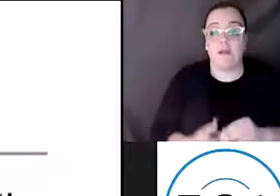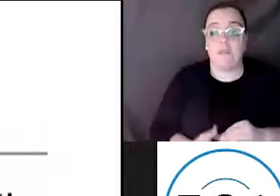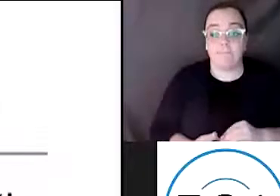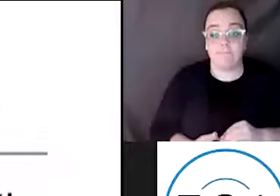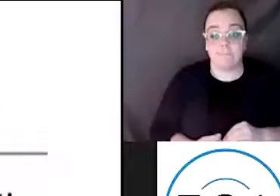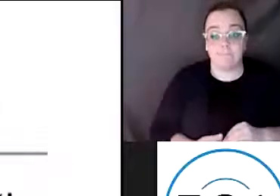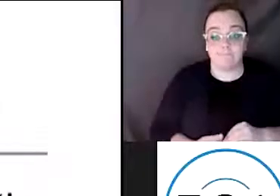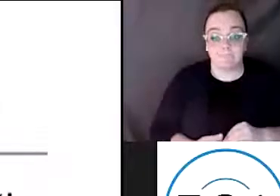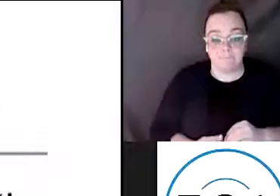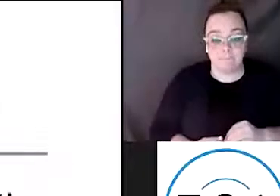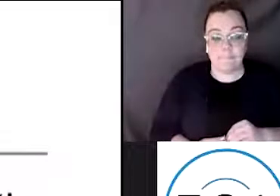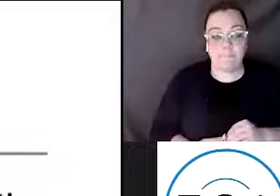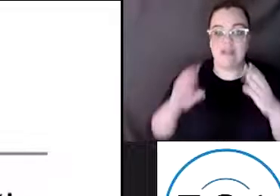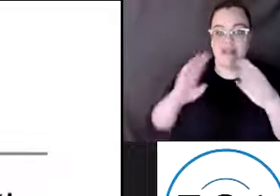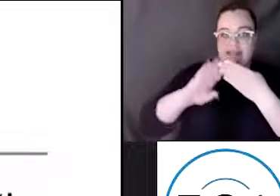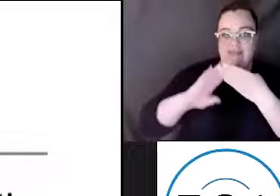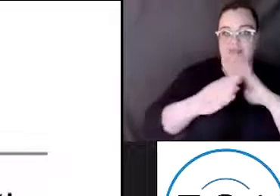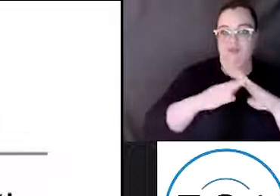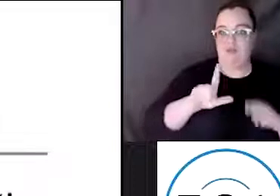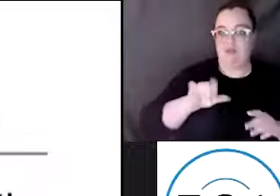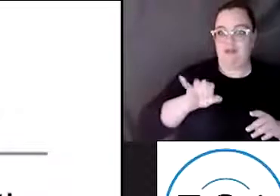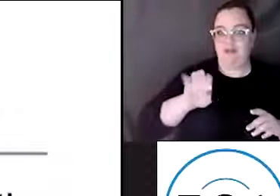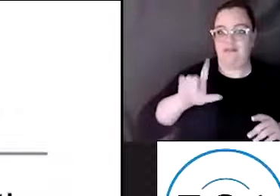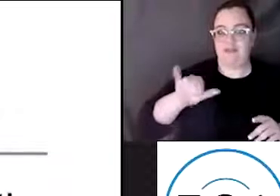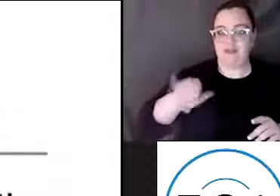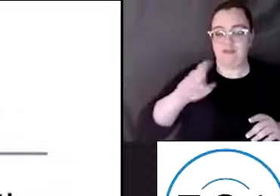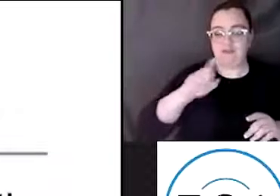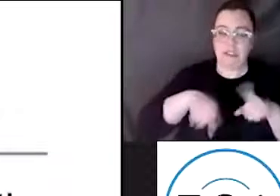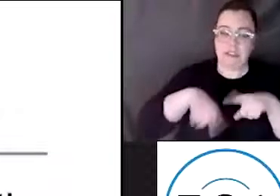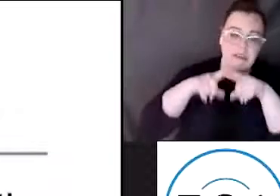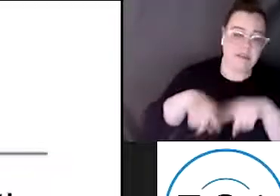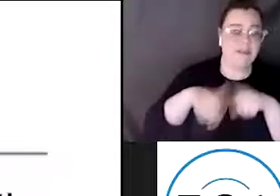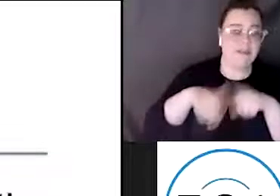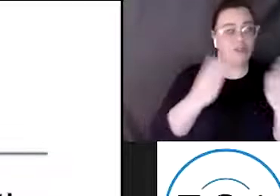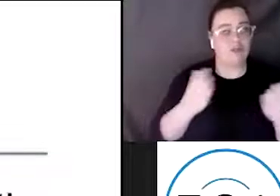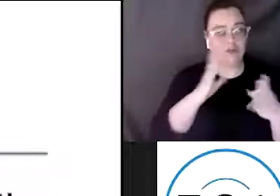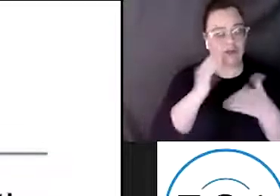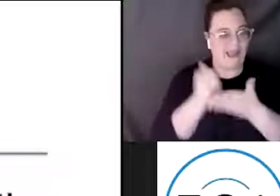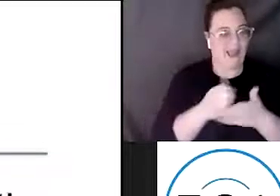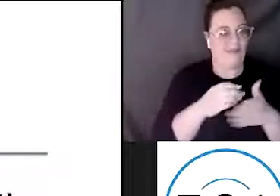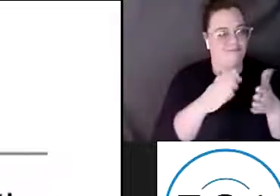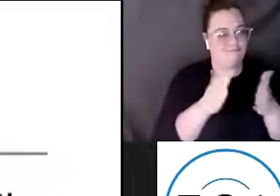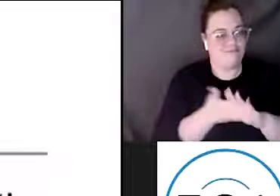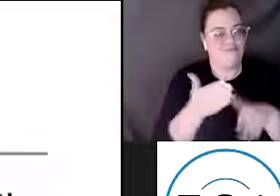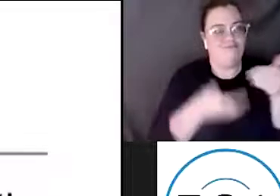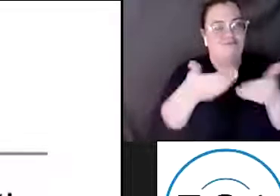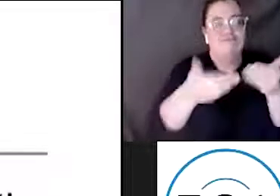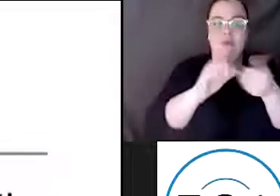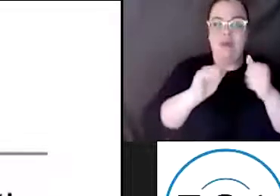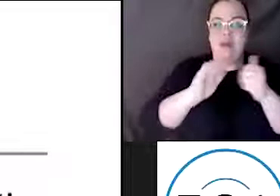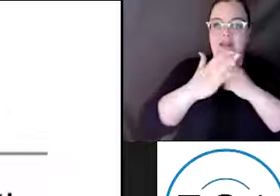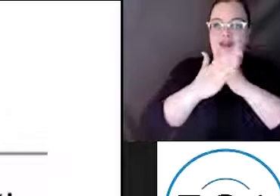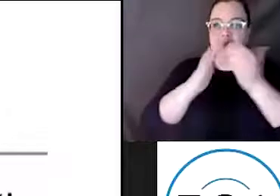community lifelines that are really fundamental services to help a community get back on its feet is the concept of functional recovery. So it's not